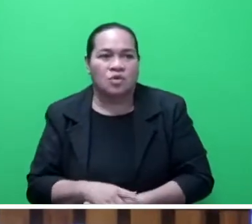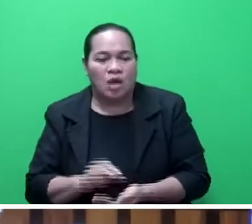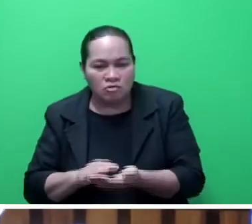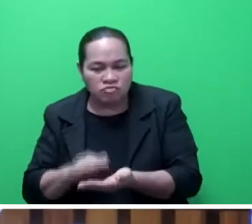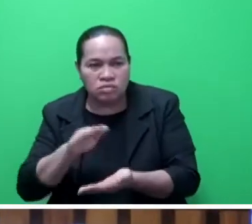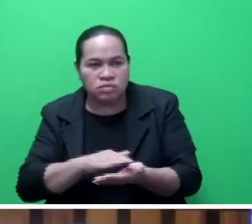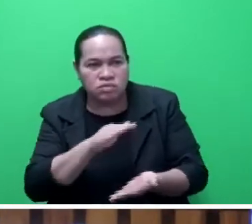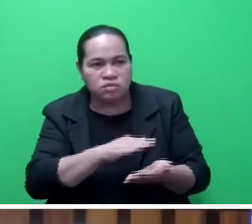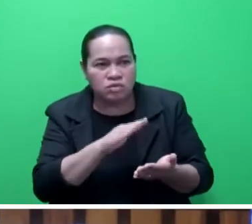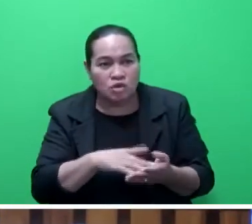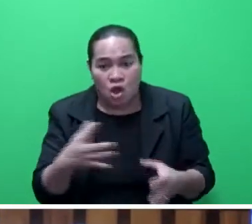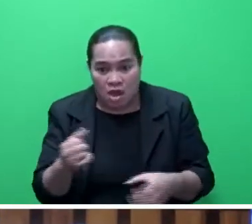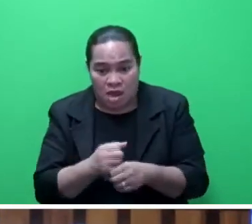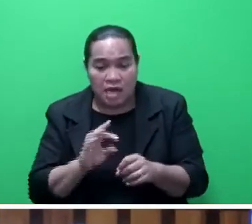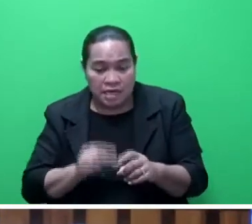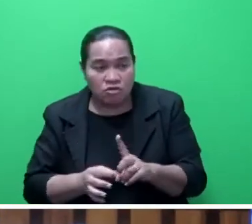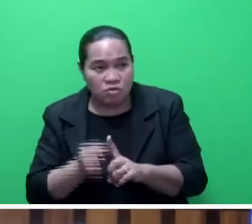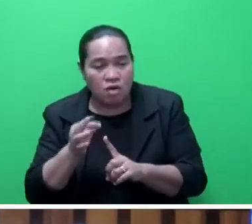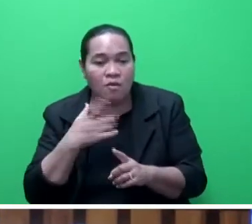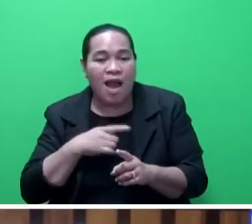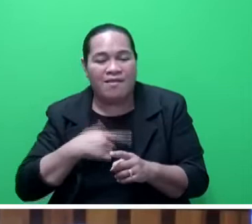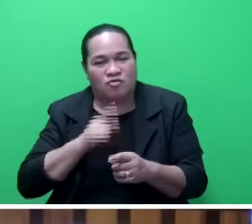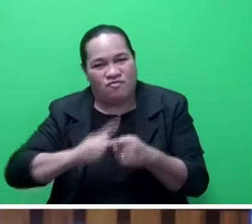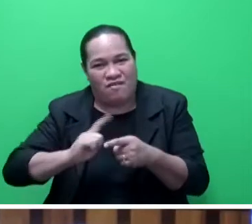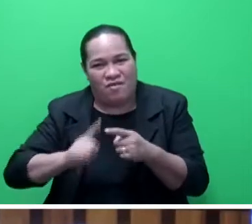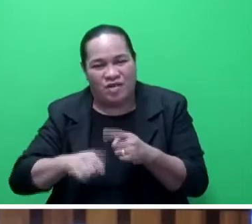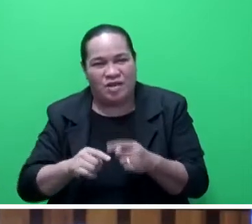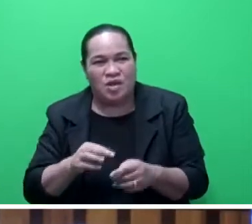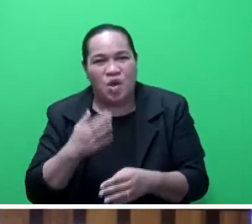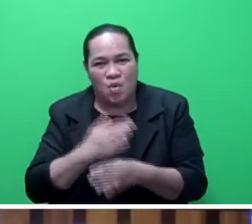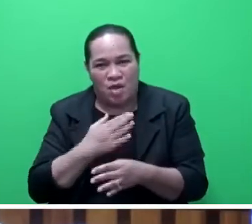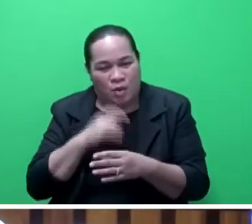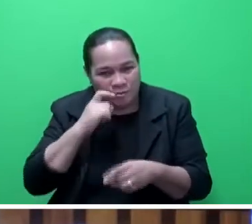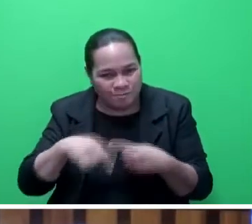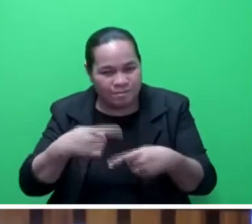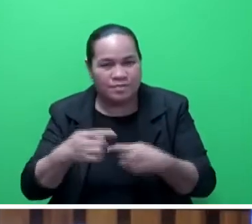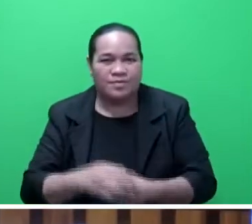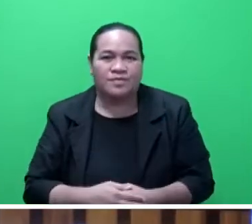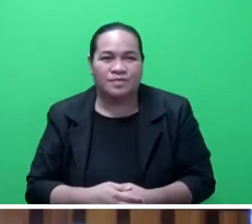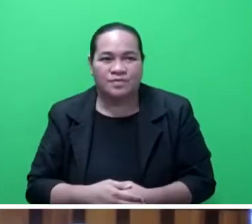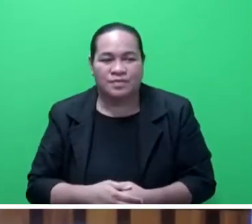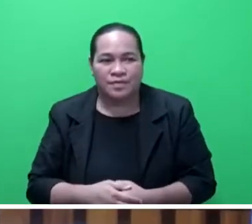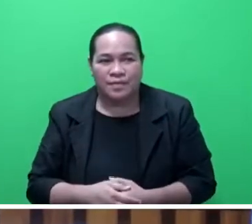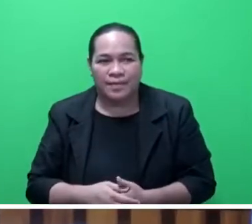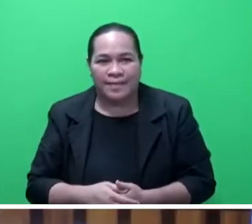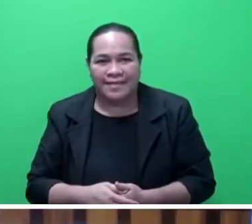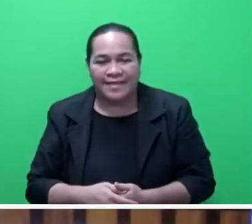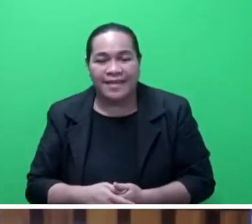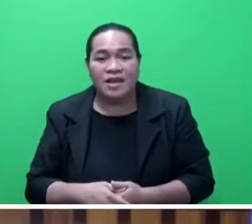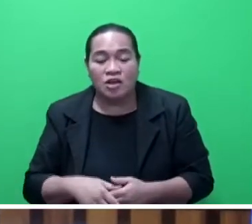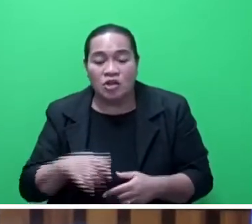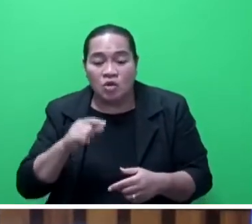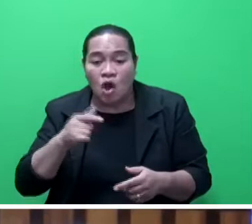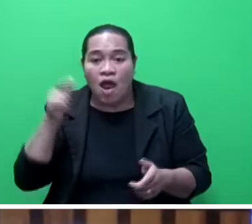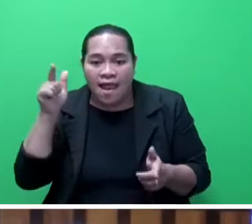Upgrading work in the mill will improve production efficiency with better TCTS. Excuse me. Less cane will be required